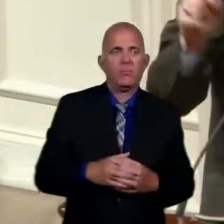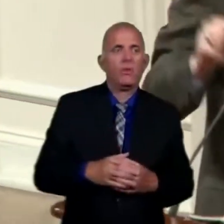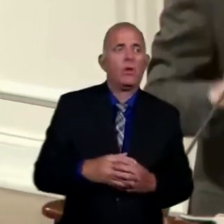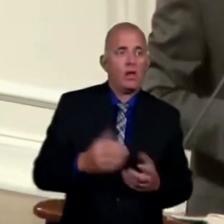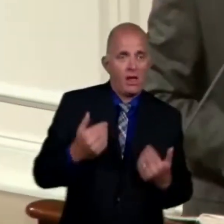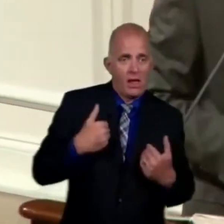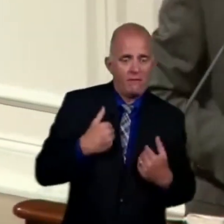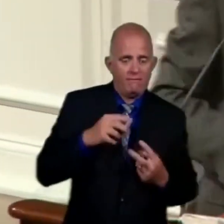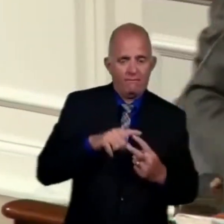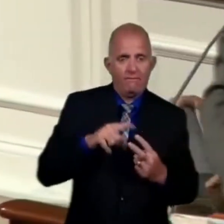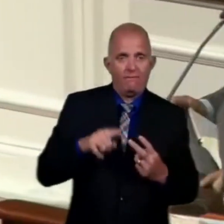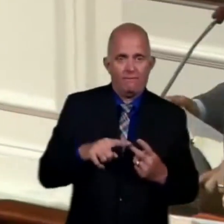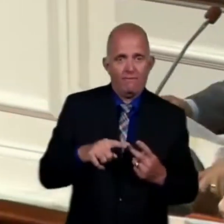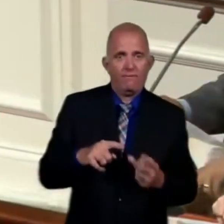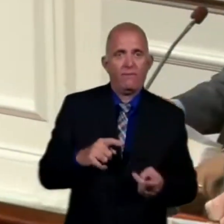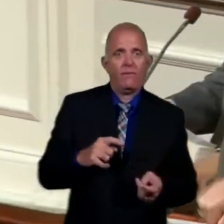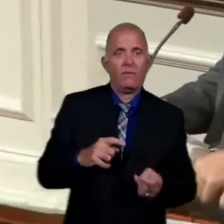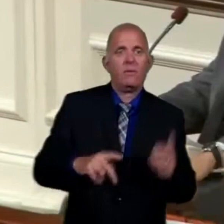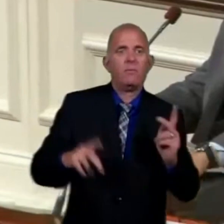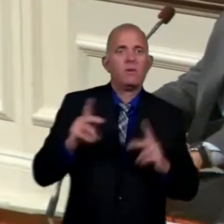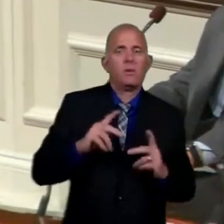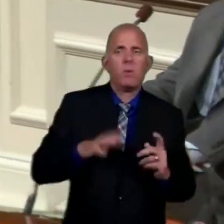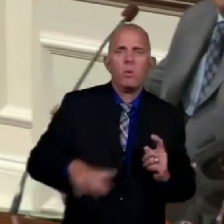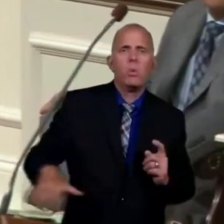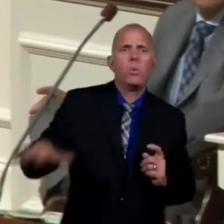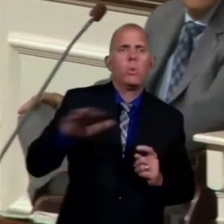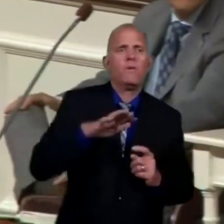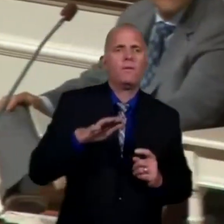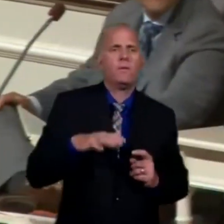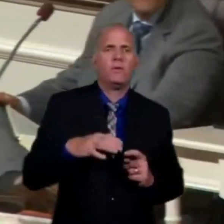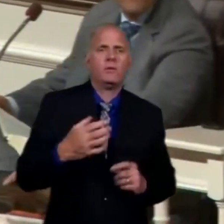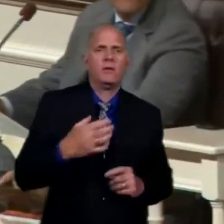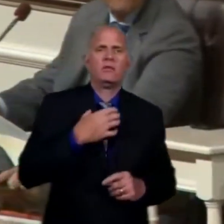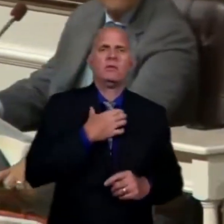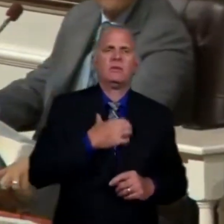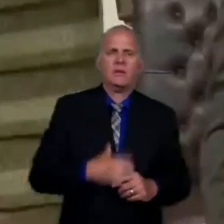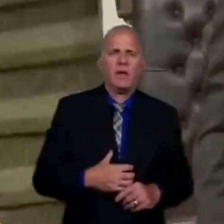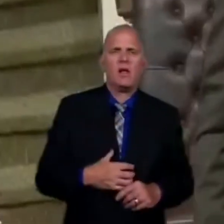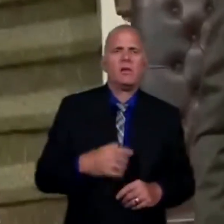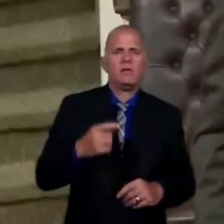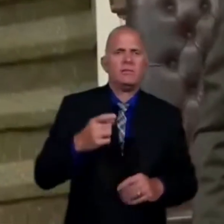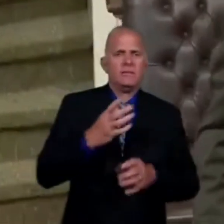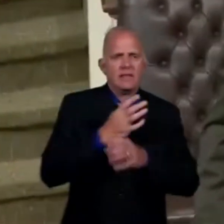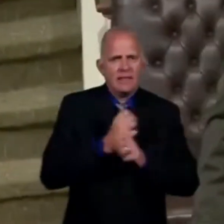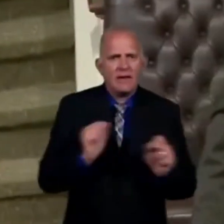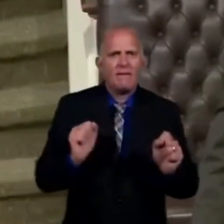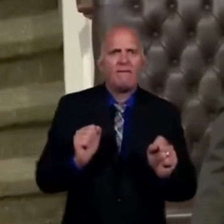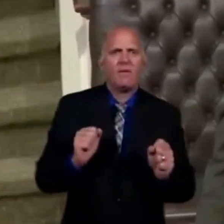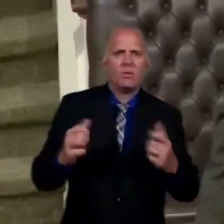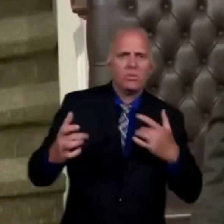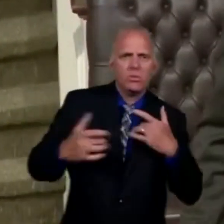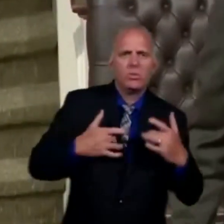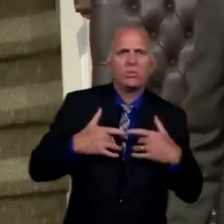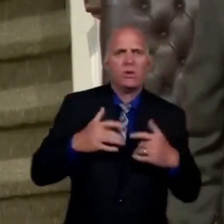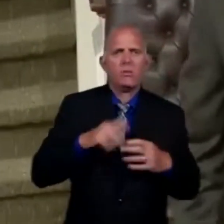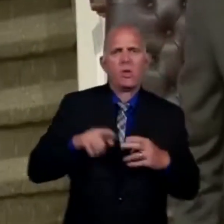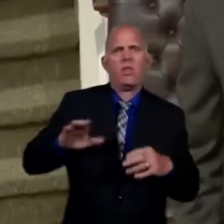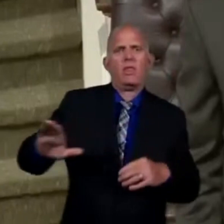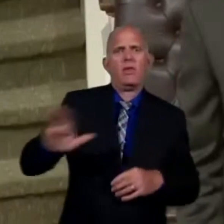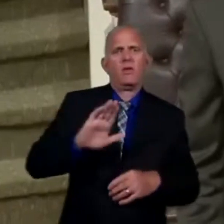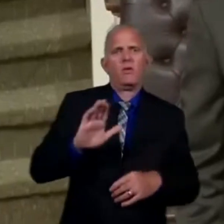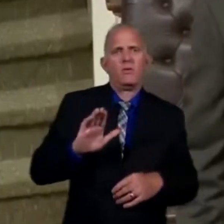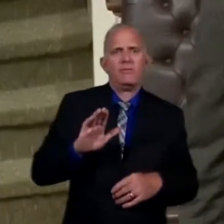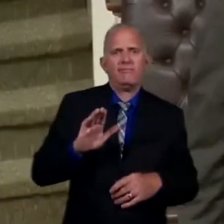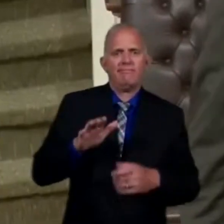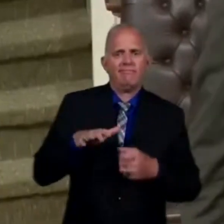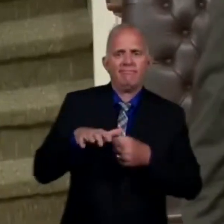two things, that people around you would be saved? Are you concerned about your people? You're concerned about